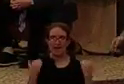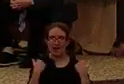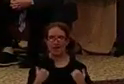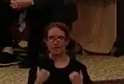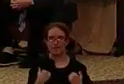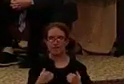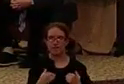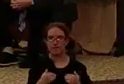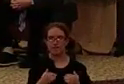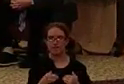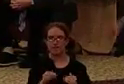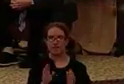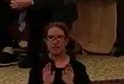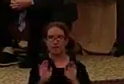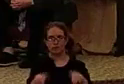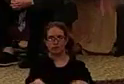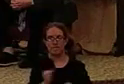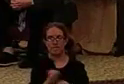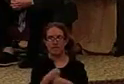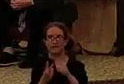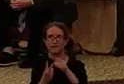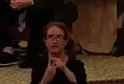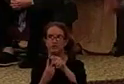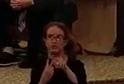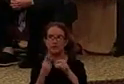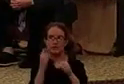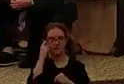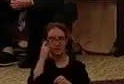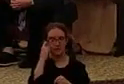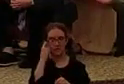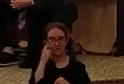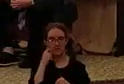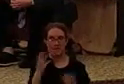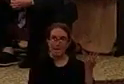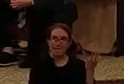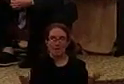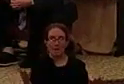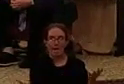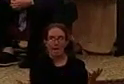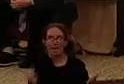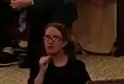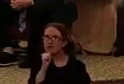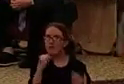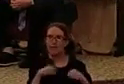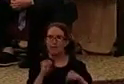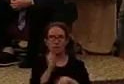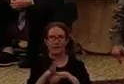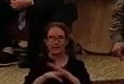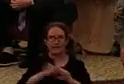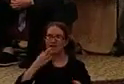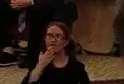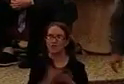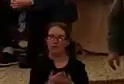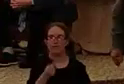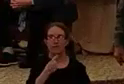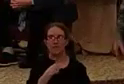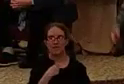me in an early grave. I was making some decisions, amen, that probably would not have worked out really well for